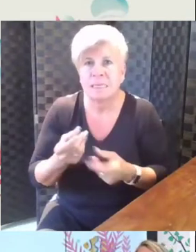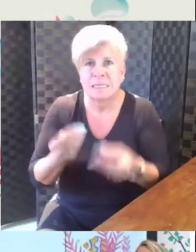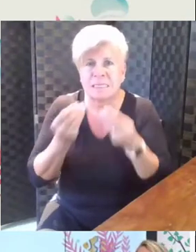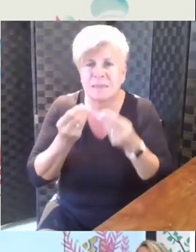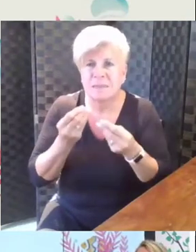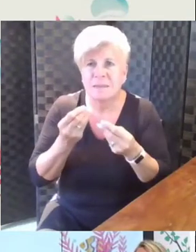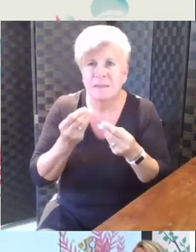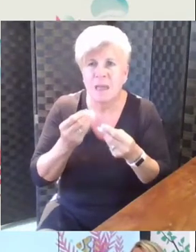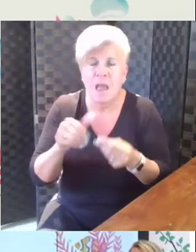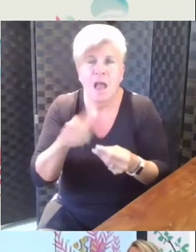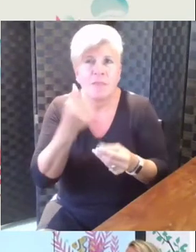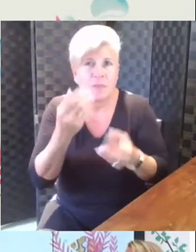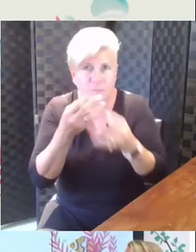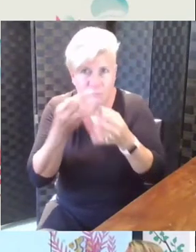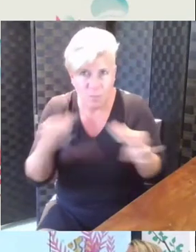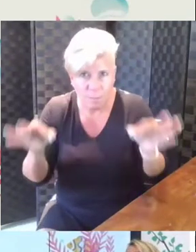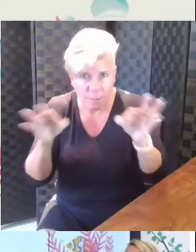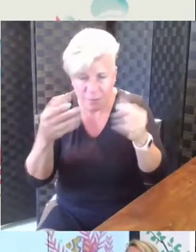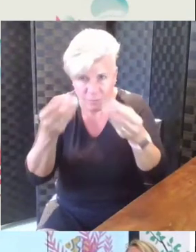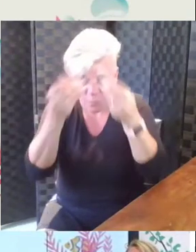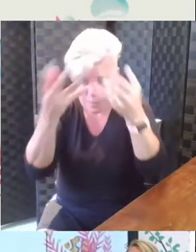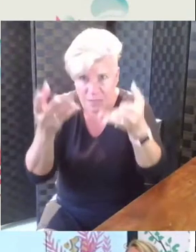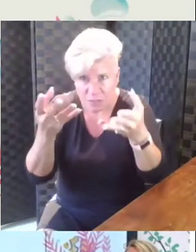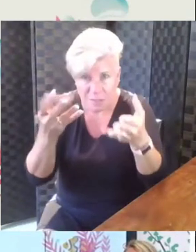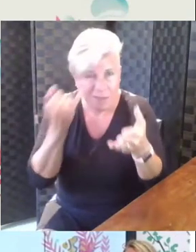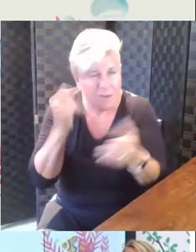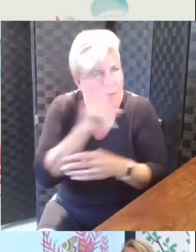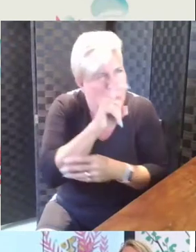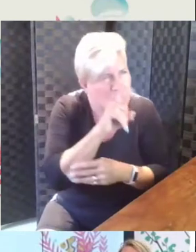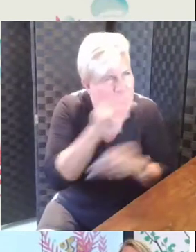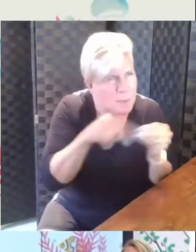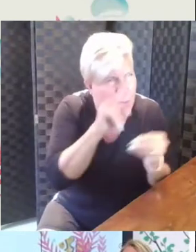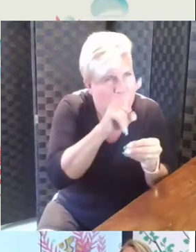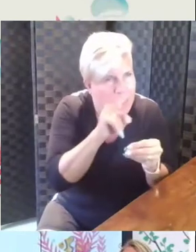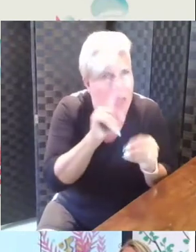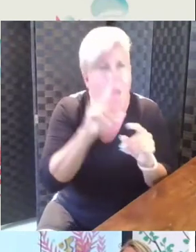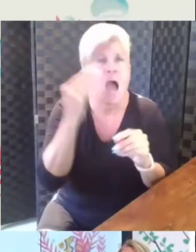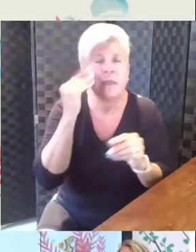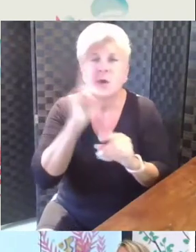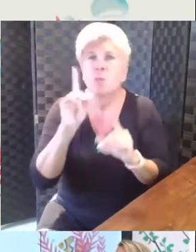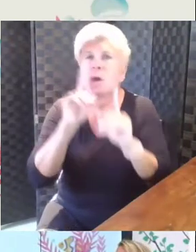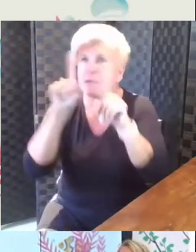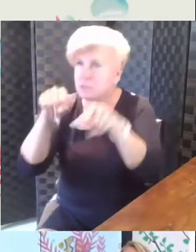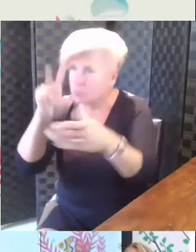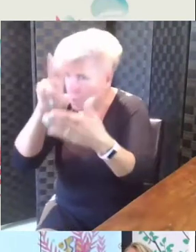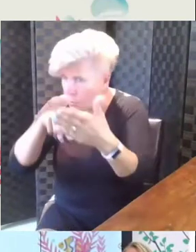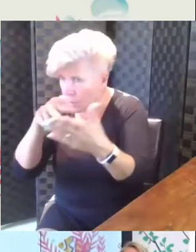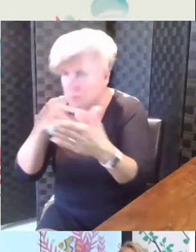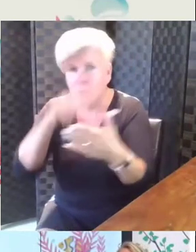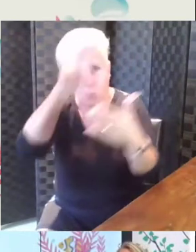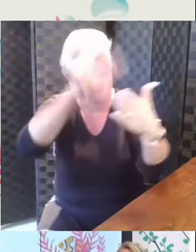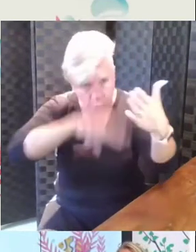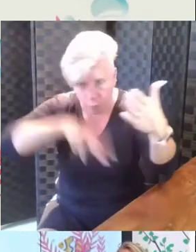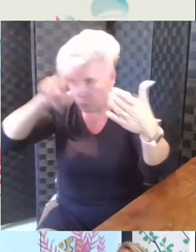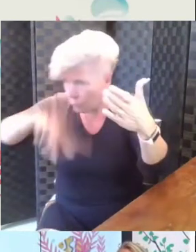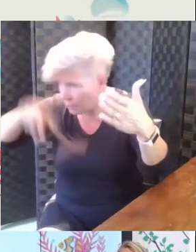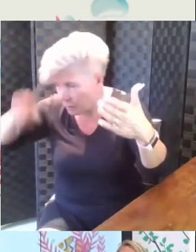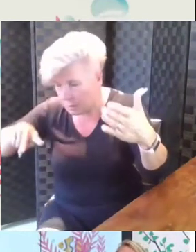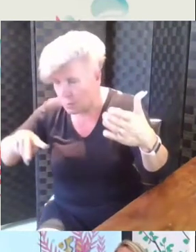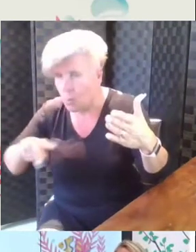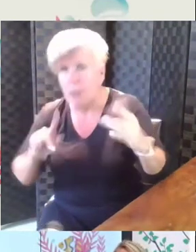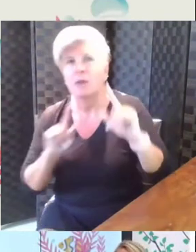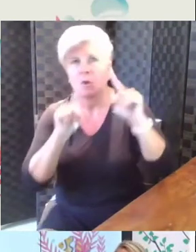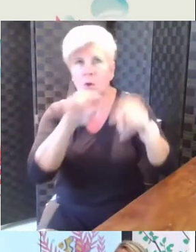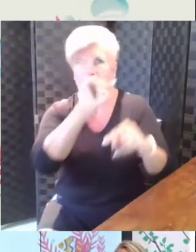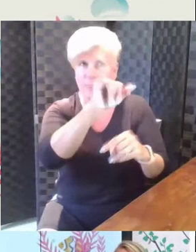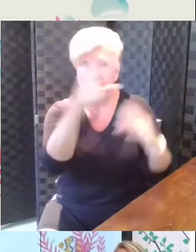giving me that extra information so that if I have a specific question, I know exactly where to go. I don't have to reread the whole text